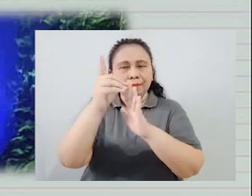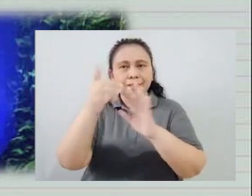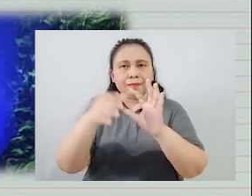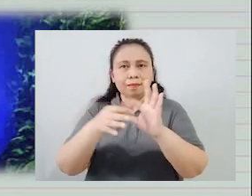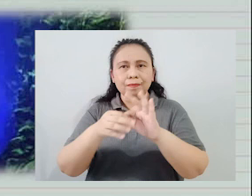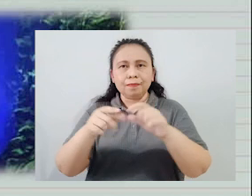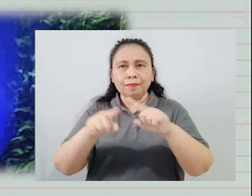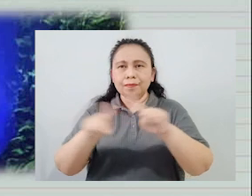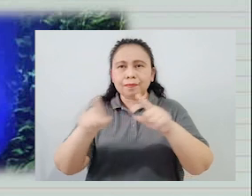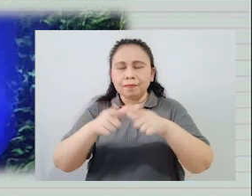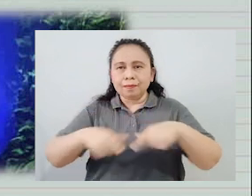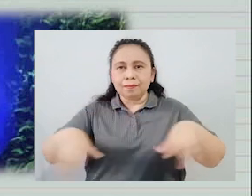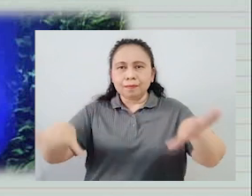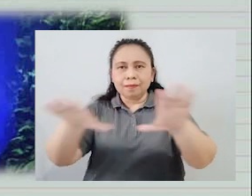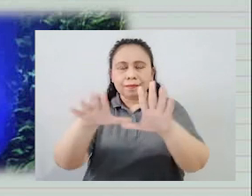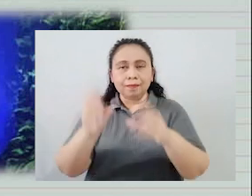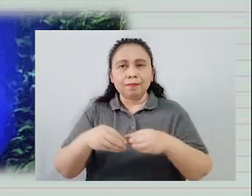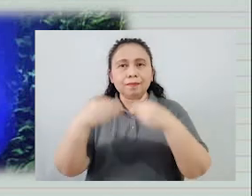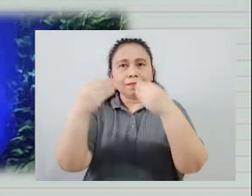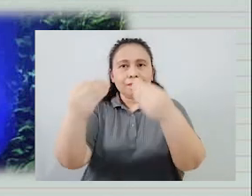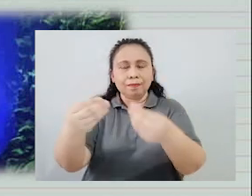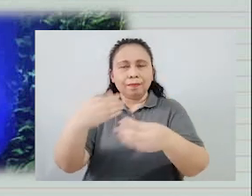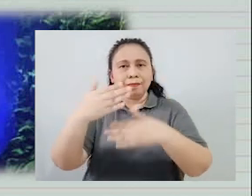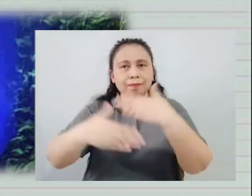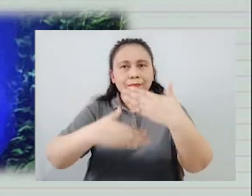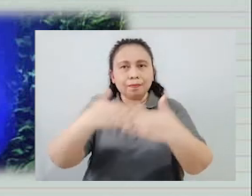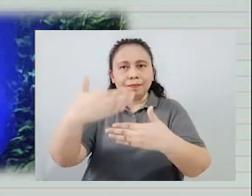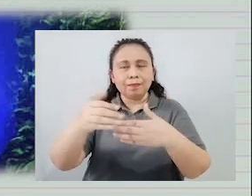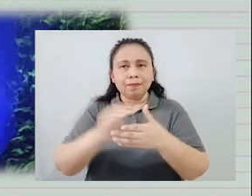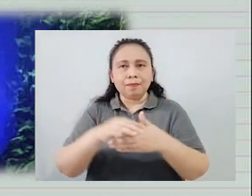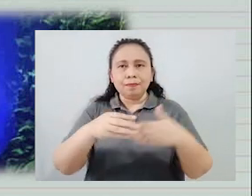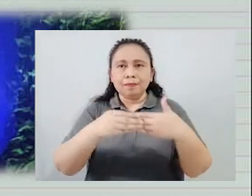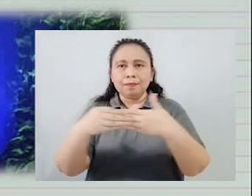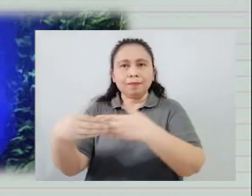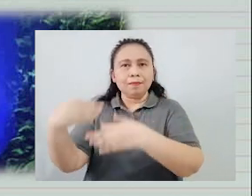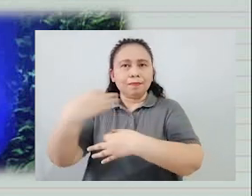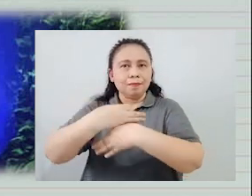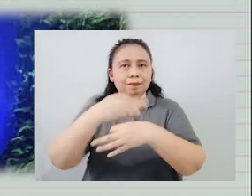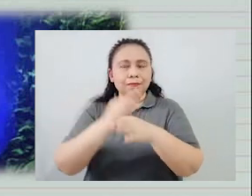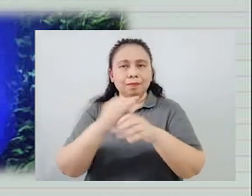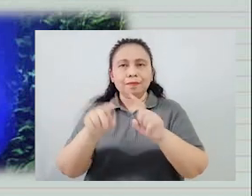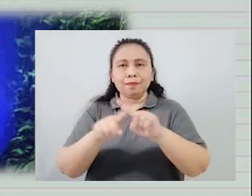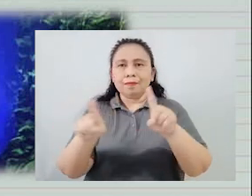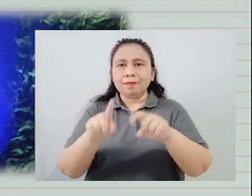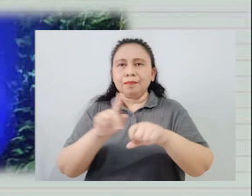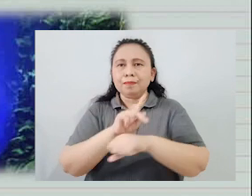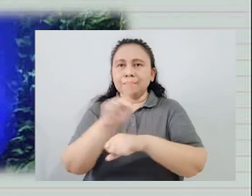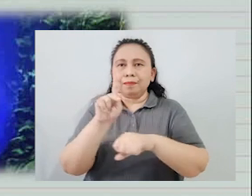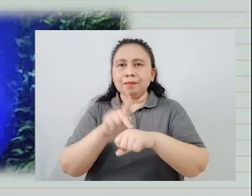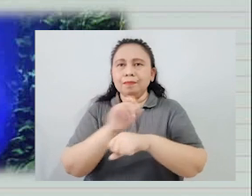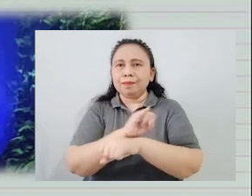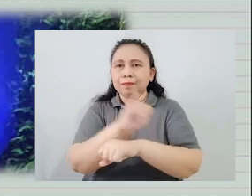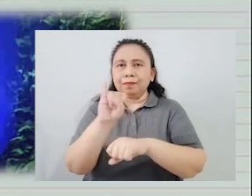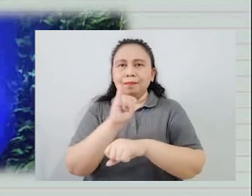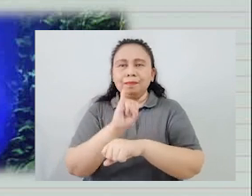features and will give us information on the processes that lead to the formation of the Philippine